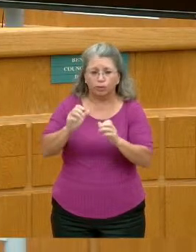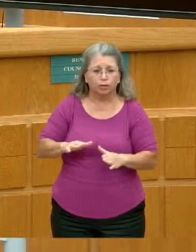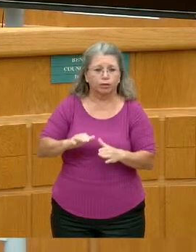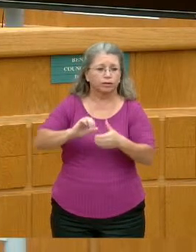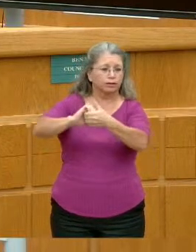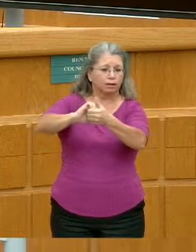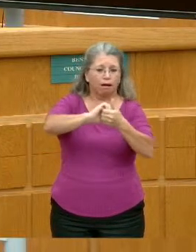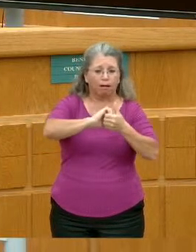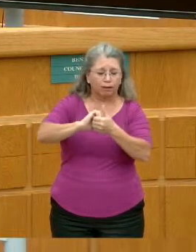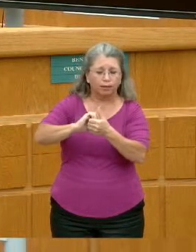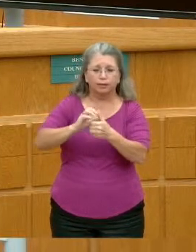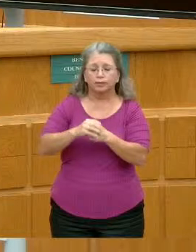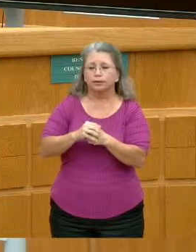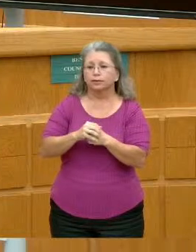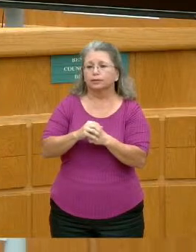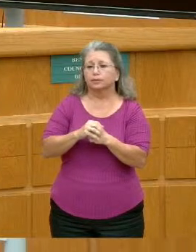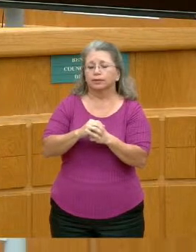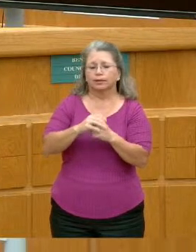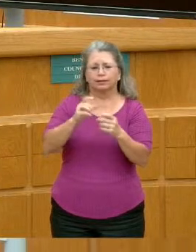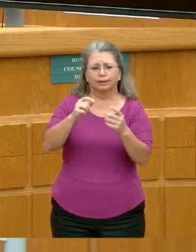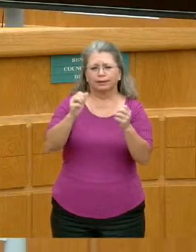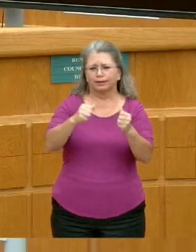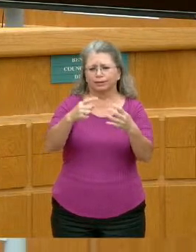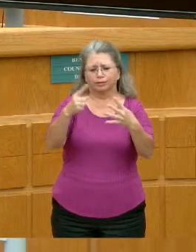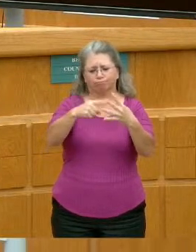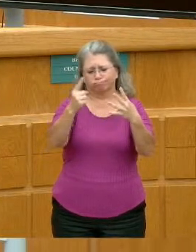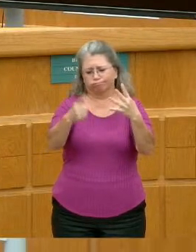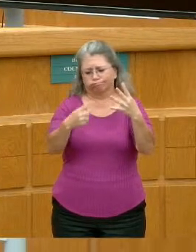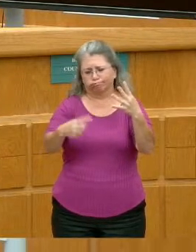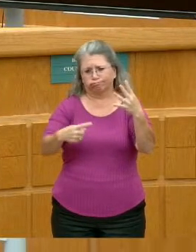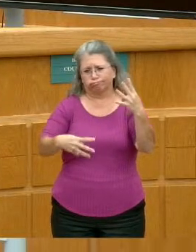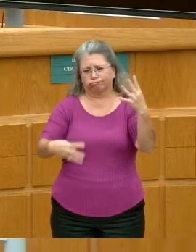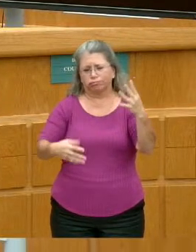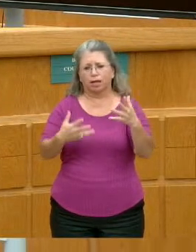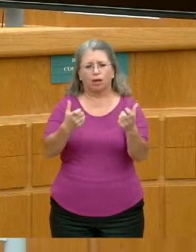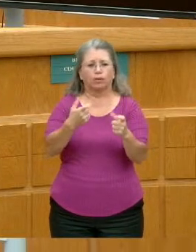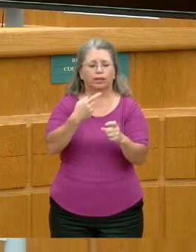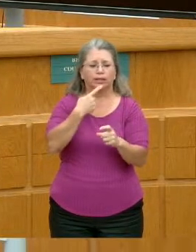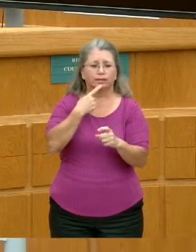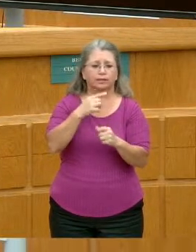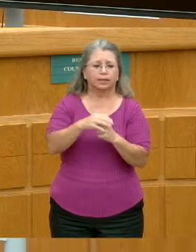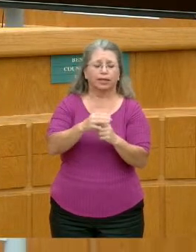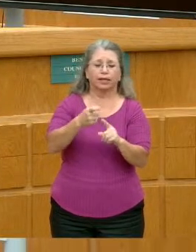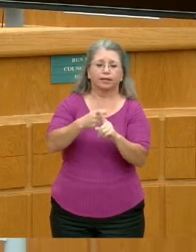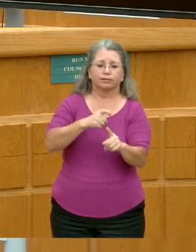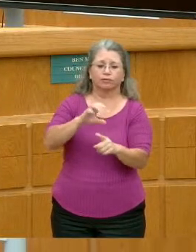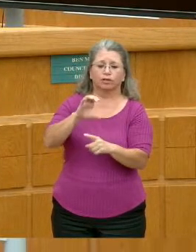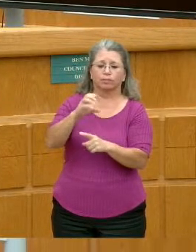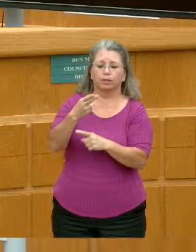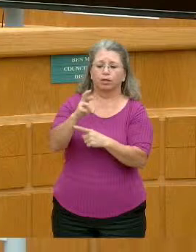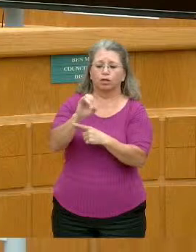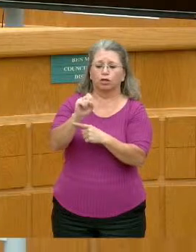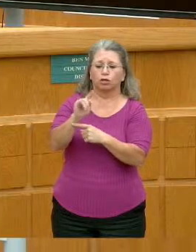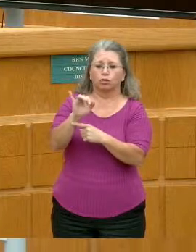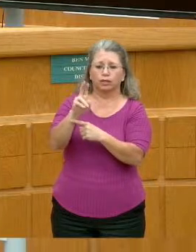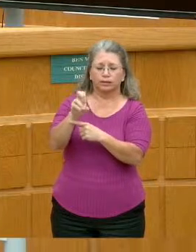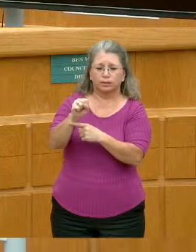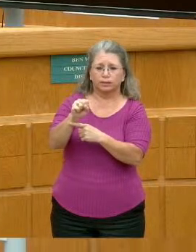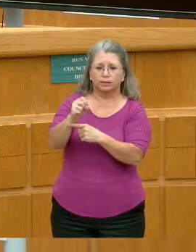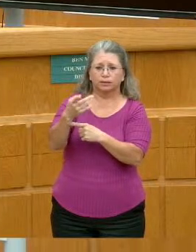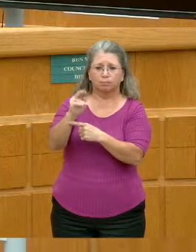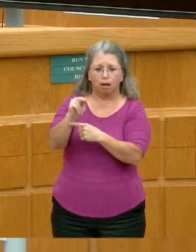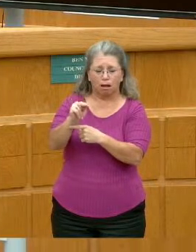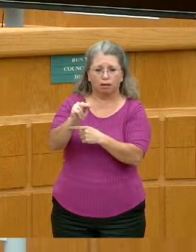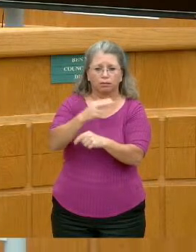folks, the list goes on and on. I want to say on behalf of Krista Spahn that we thank